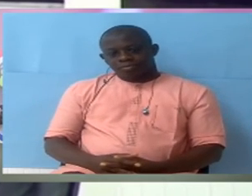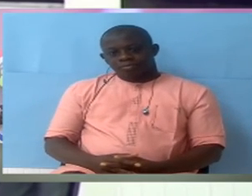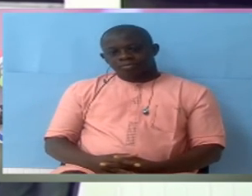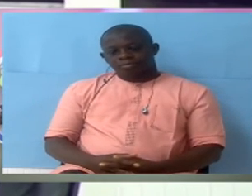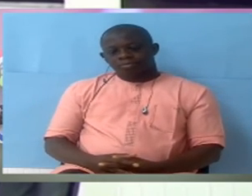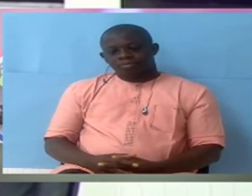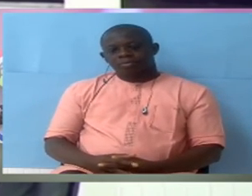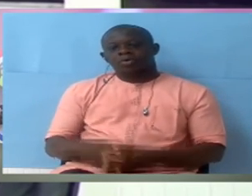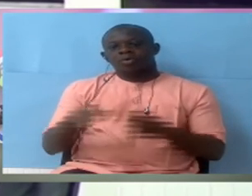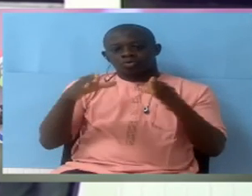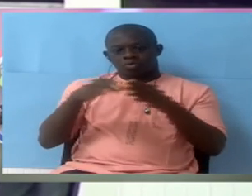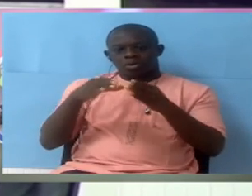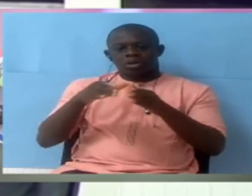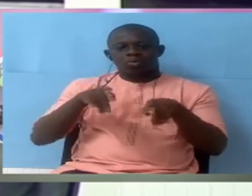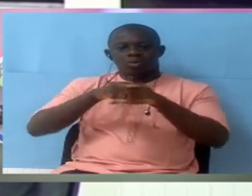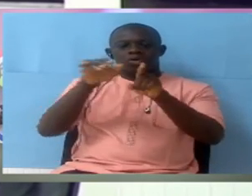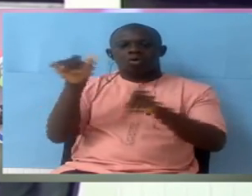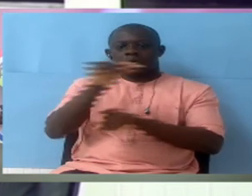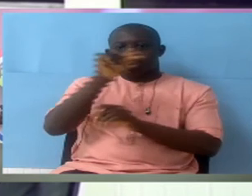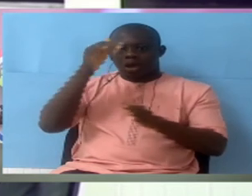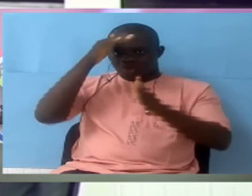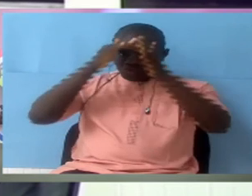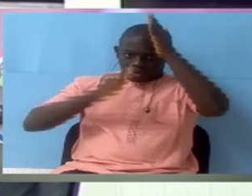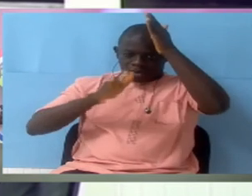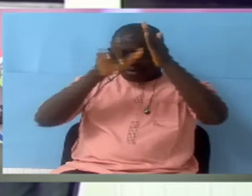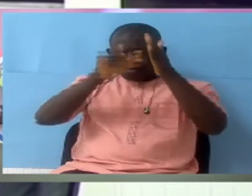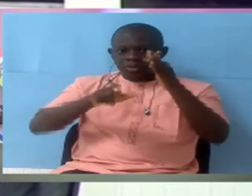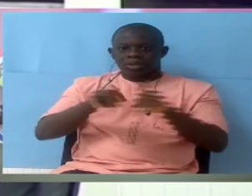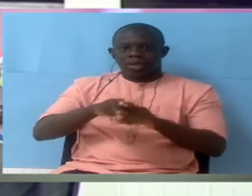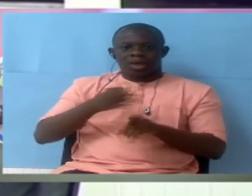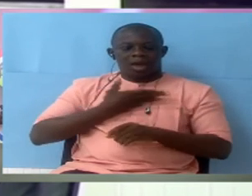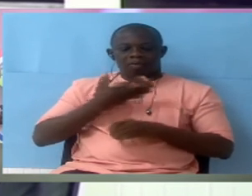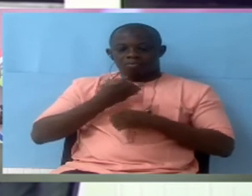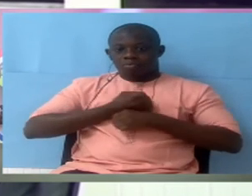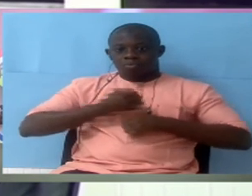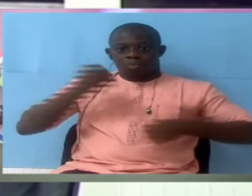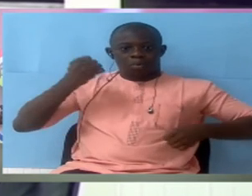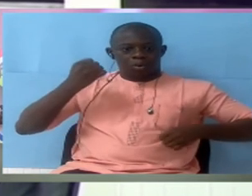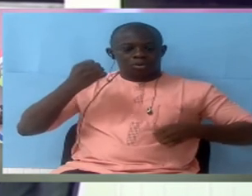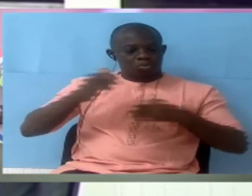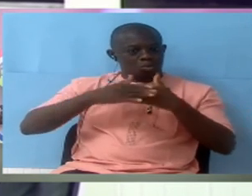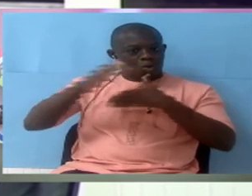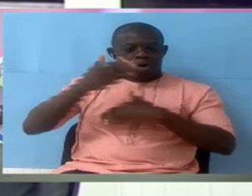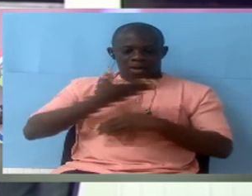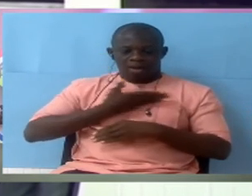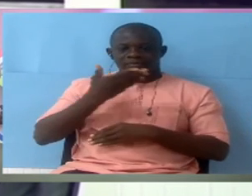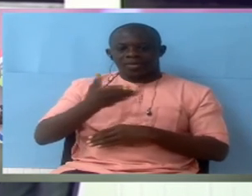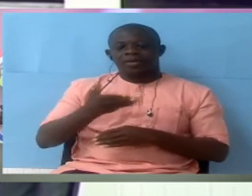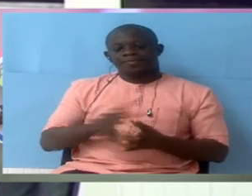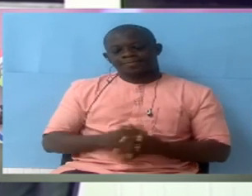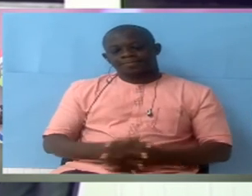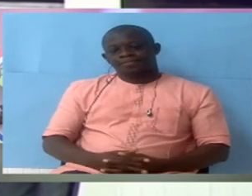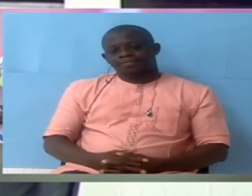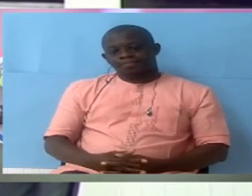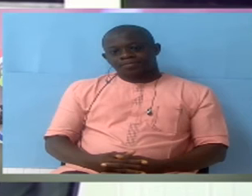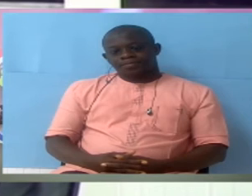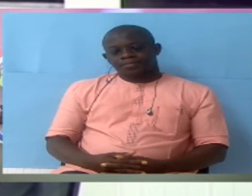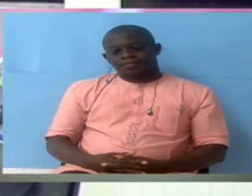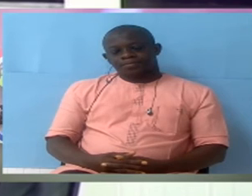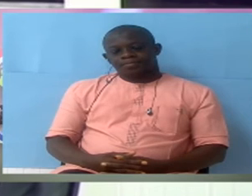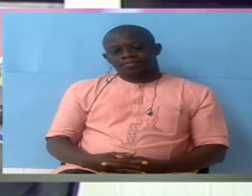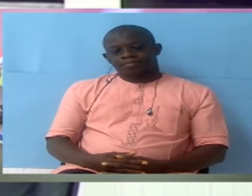With some soldiers armed to the teeth. Yeneen soldar yo xamne ñu ngi gannaay woon.